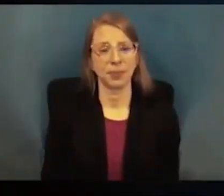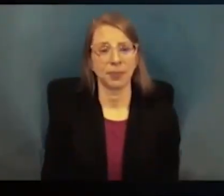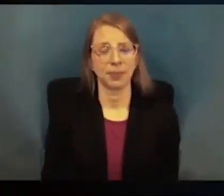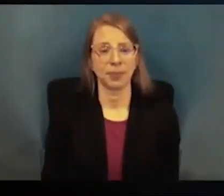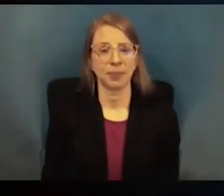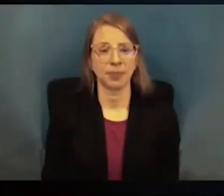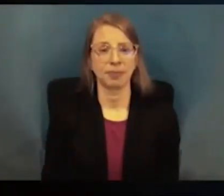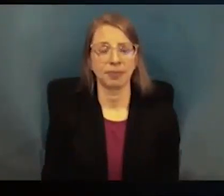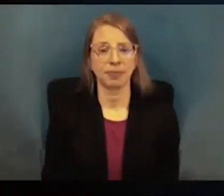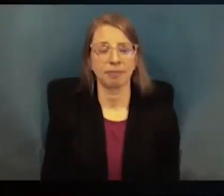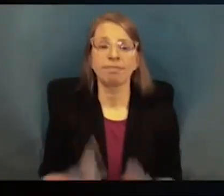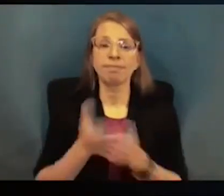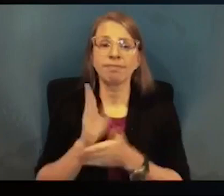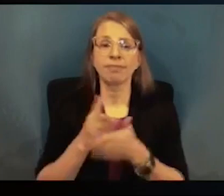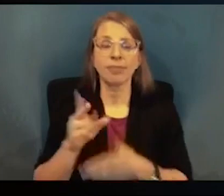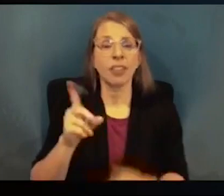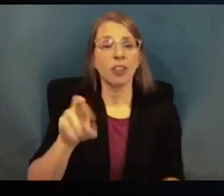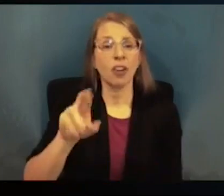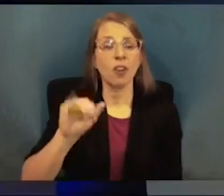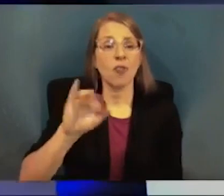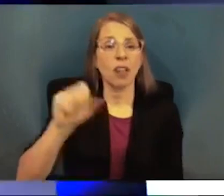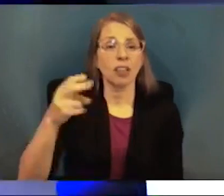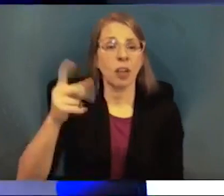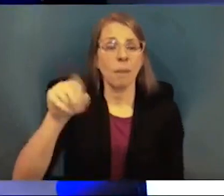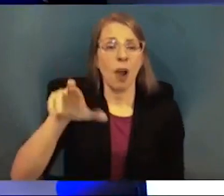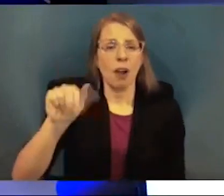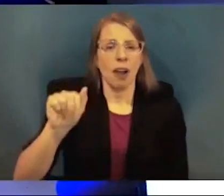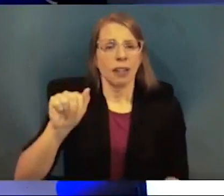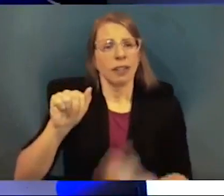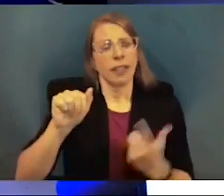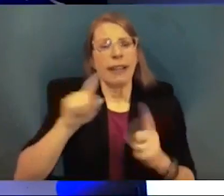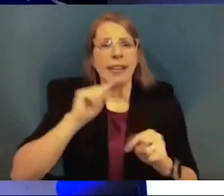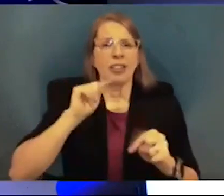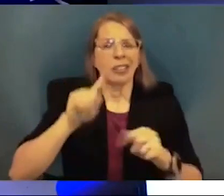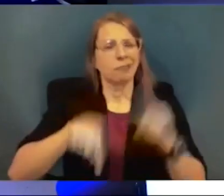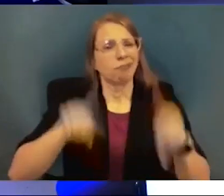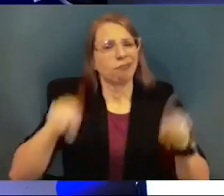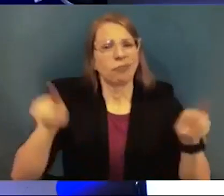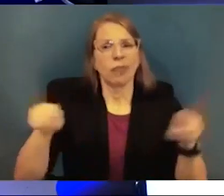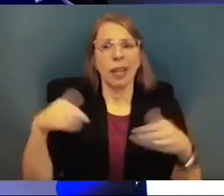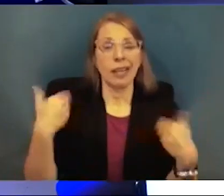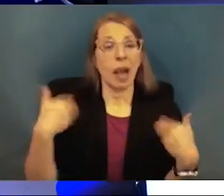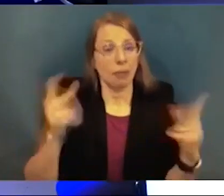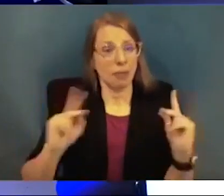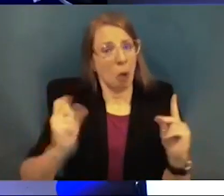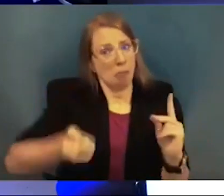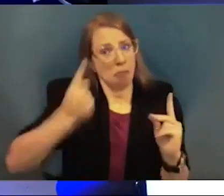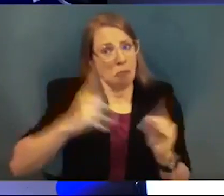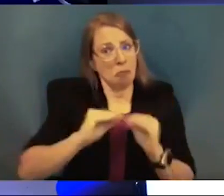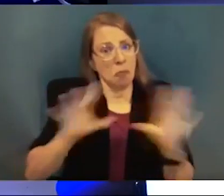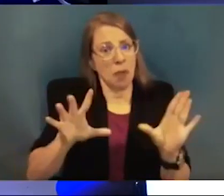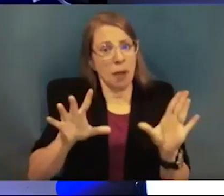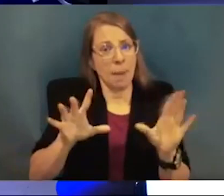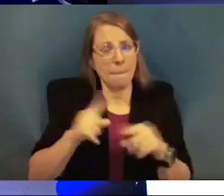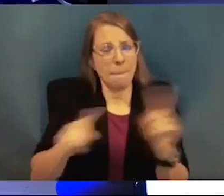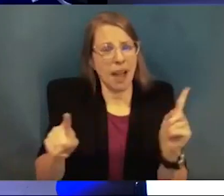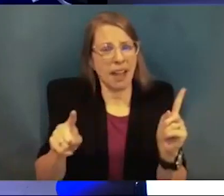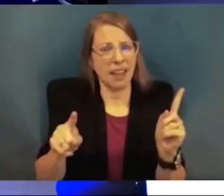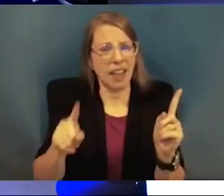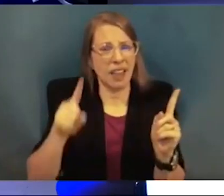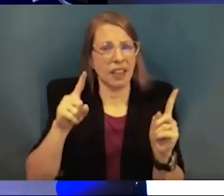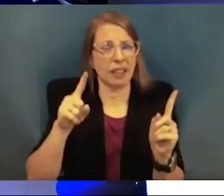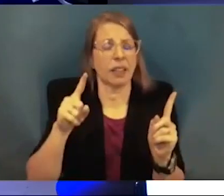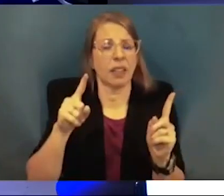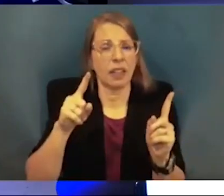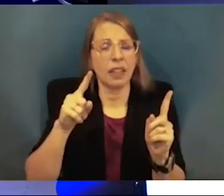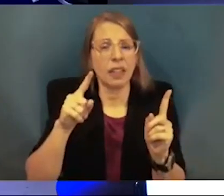All right, Dr. Rajpara, kind of a mixed bag of answers. It seems like young people are getting the message. Do you think we've moved the needle, though, in letting people realize that when you protect your